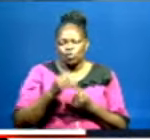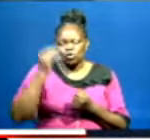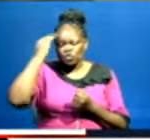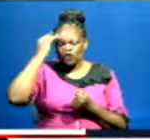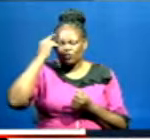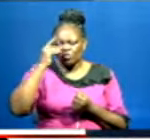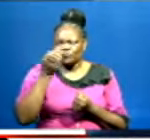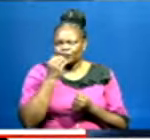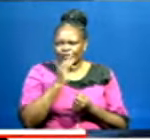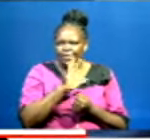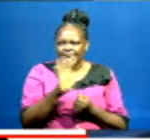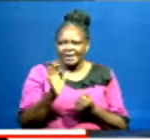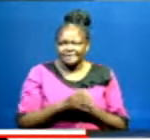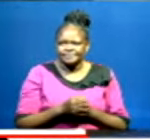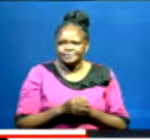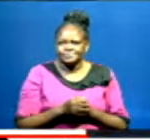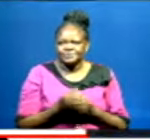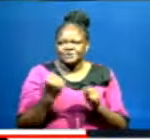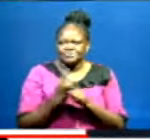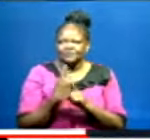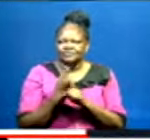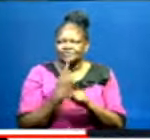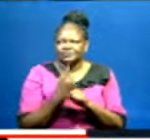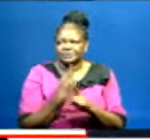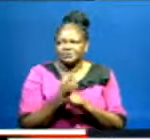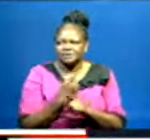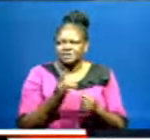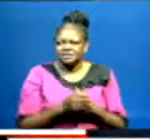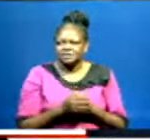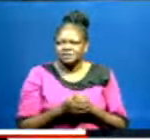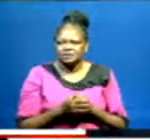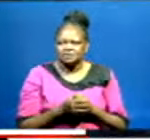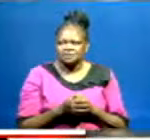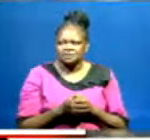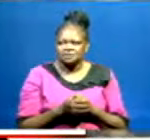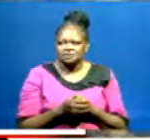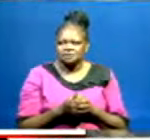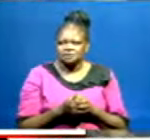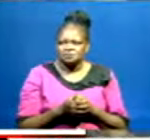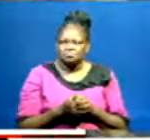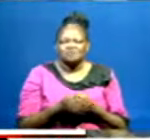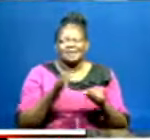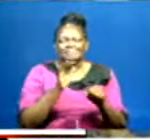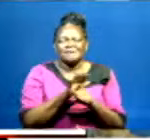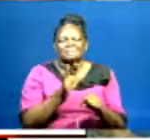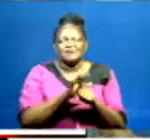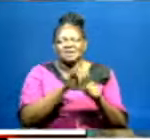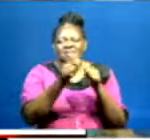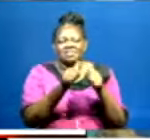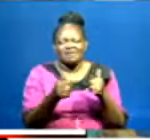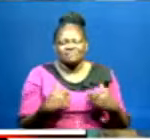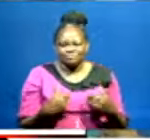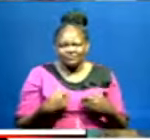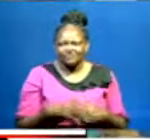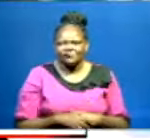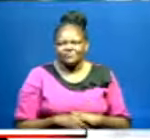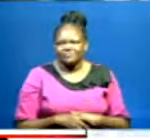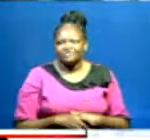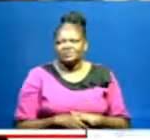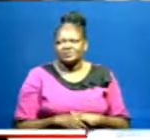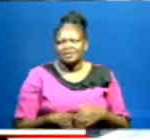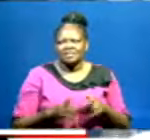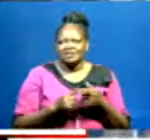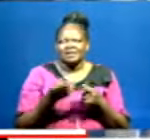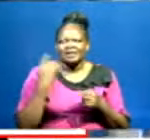such as bajia, kaimati, viazi karai, katlesi, amongst many others. Unlike last